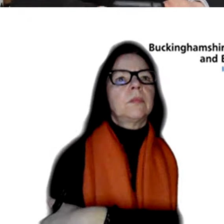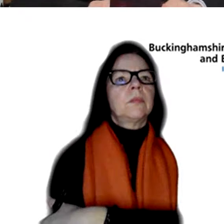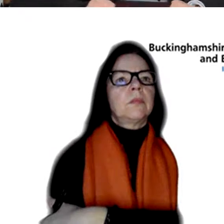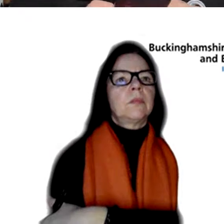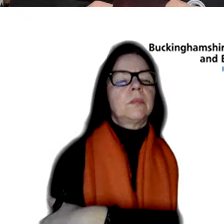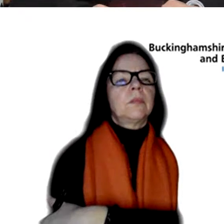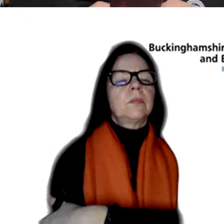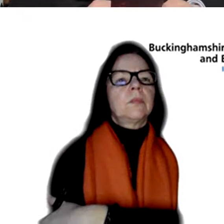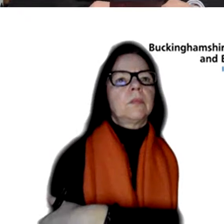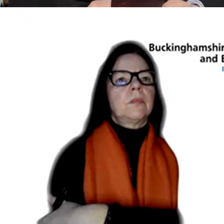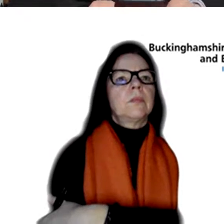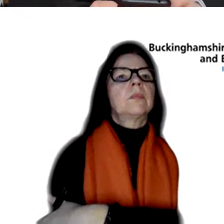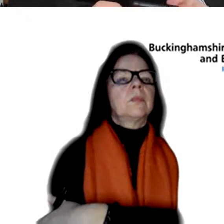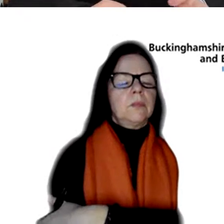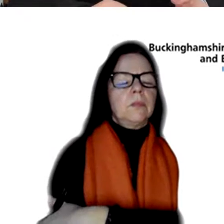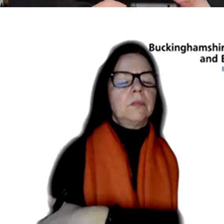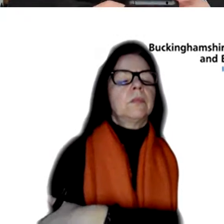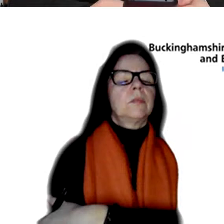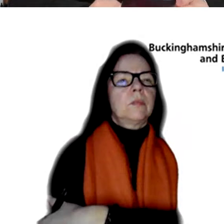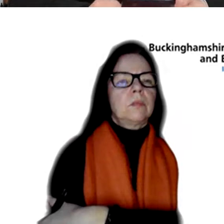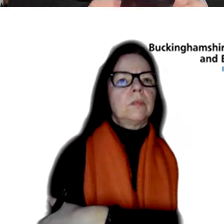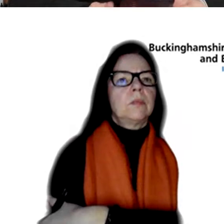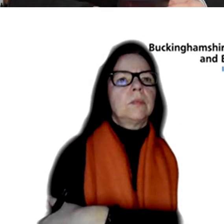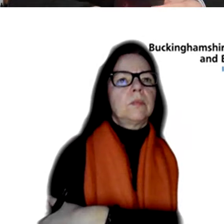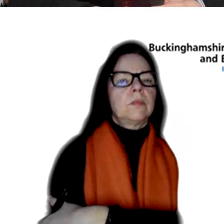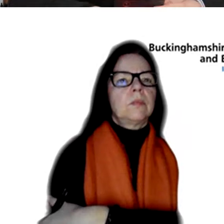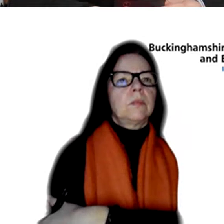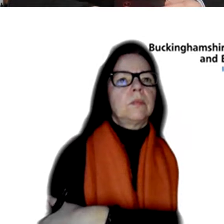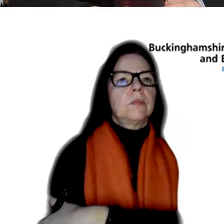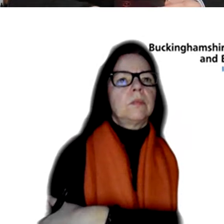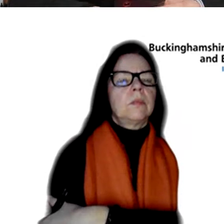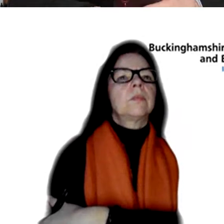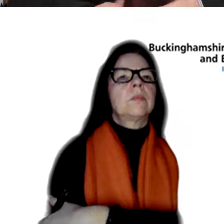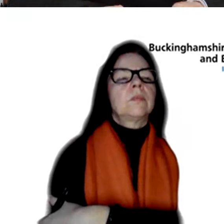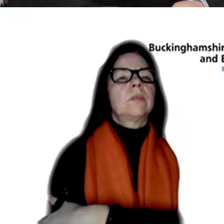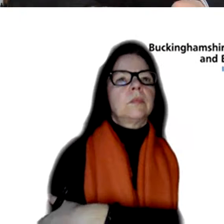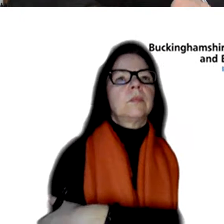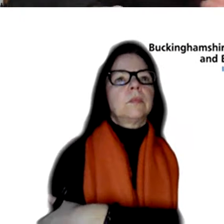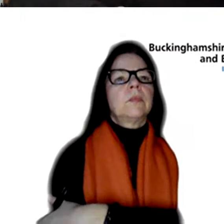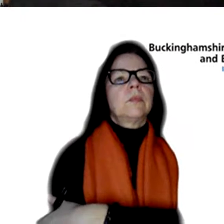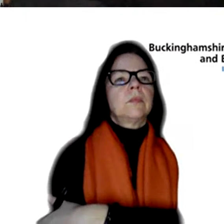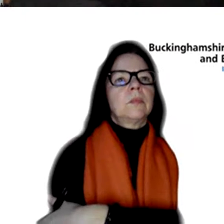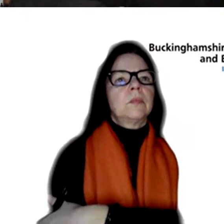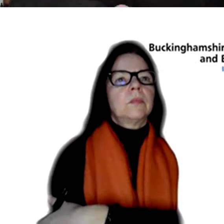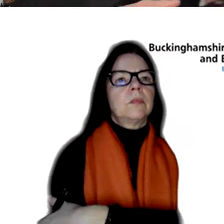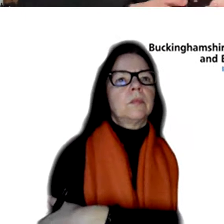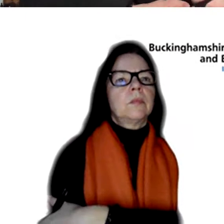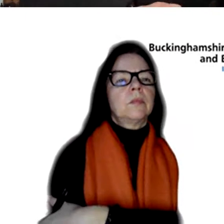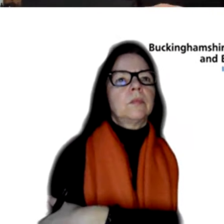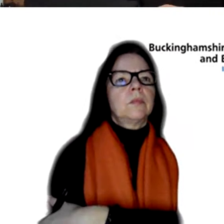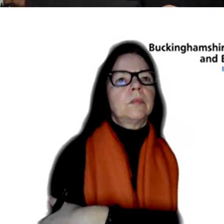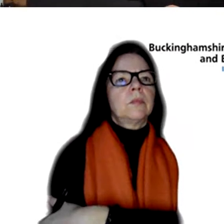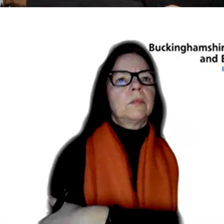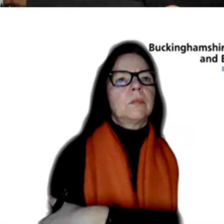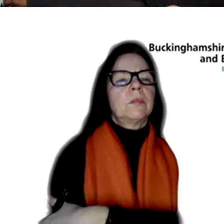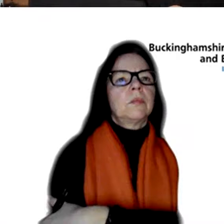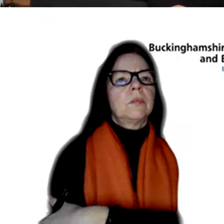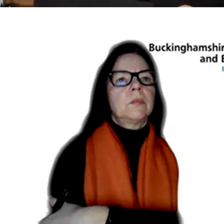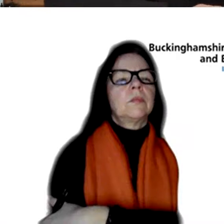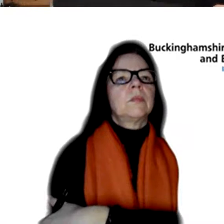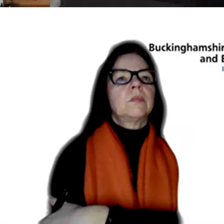Nourish, in the web version and desktop version, is inline help as well. So we've got all different help